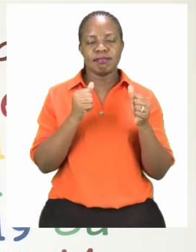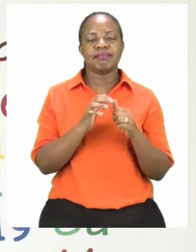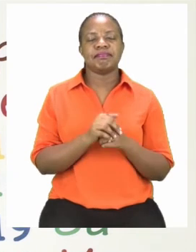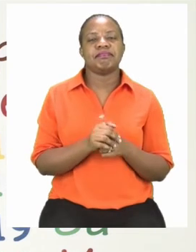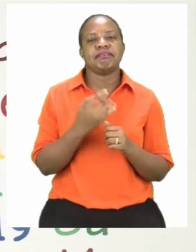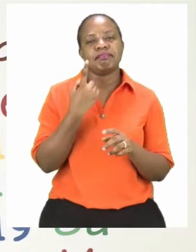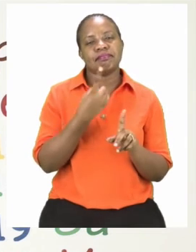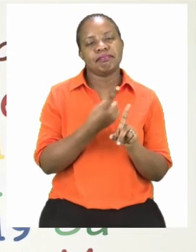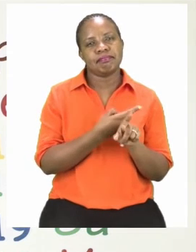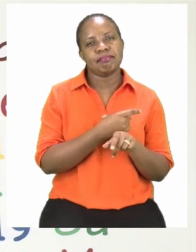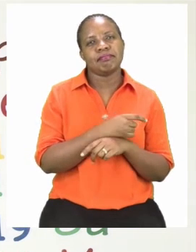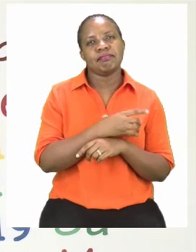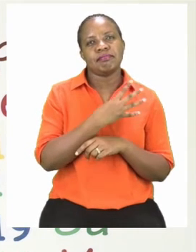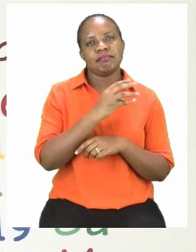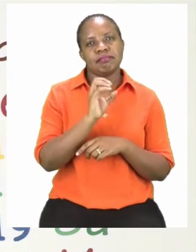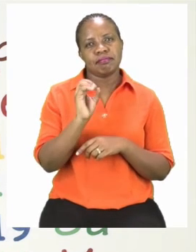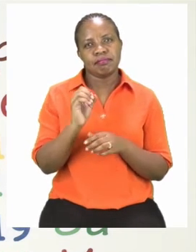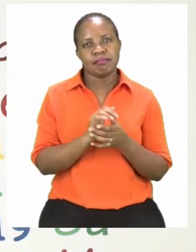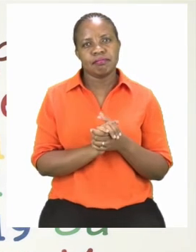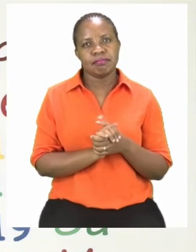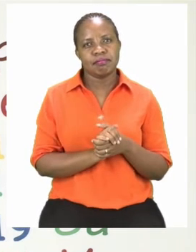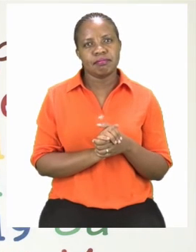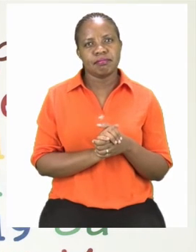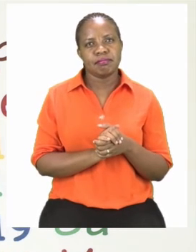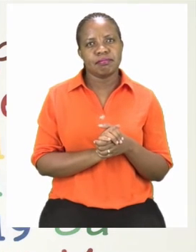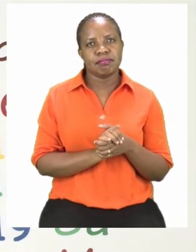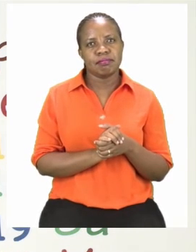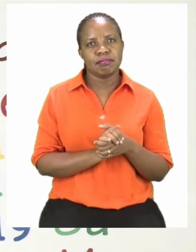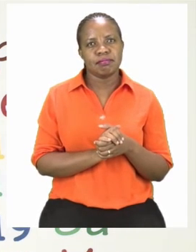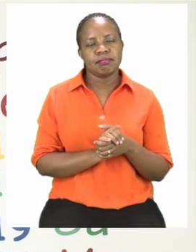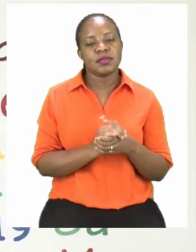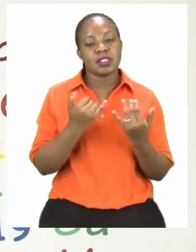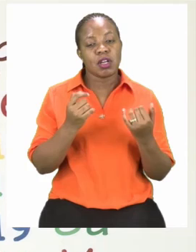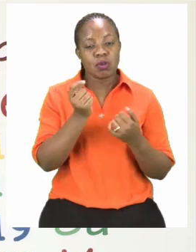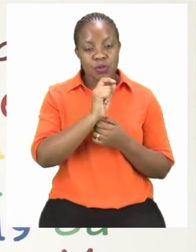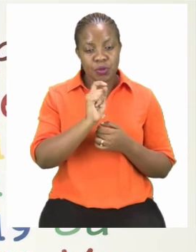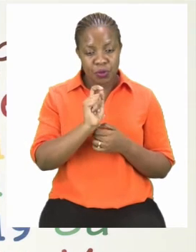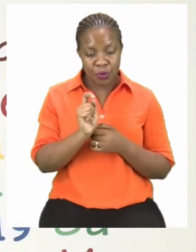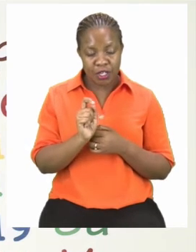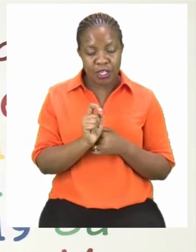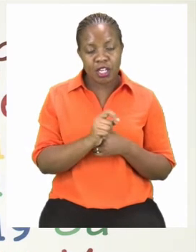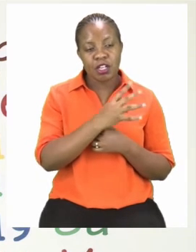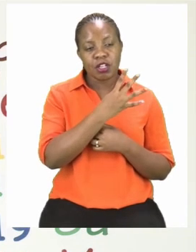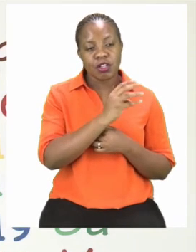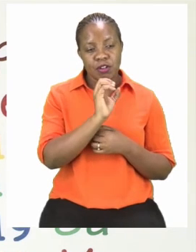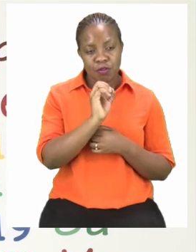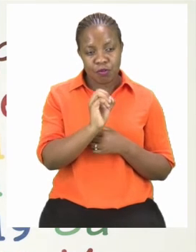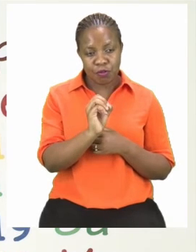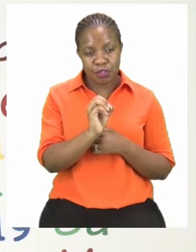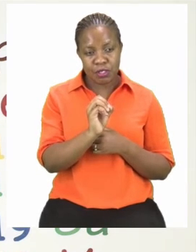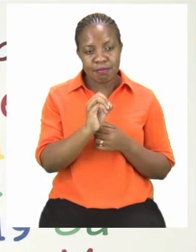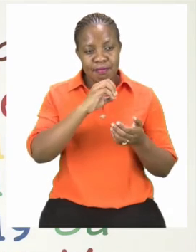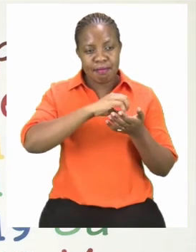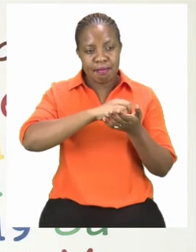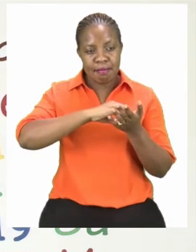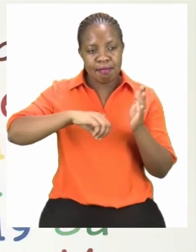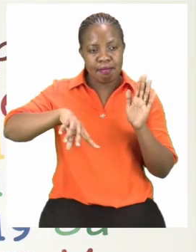so much for joining me today. Our theme this week is customs